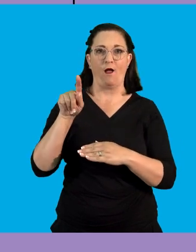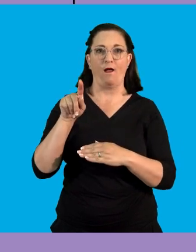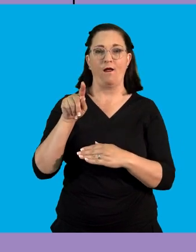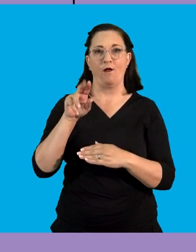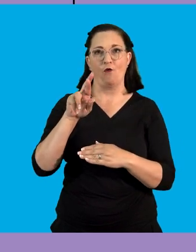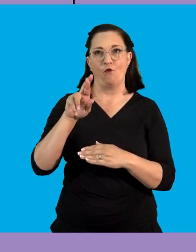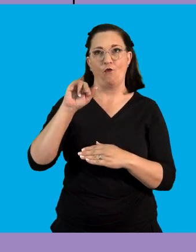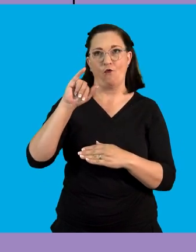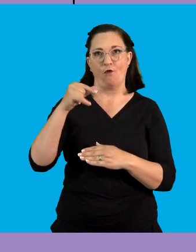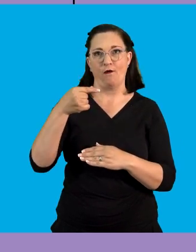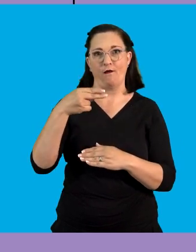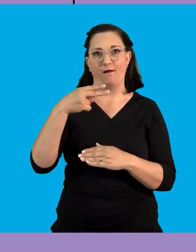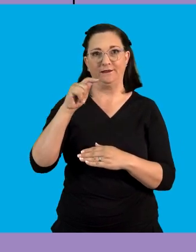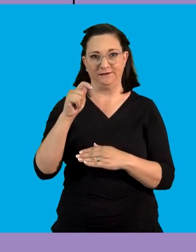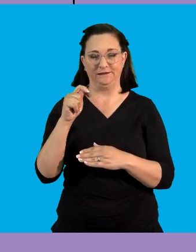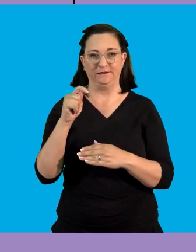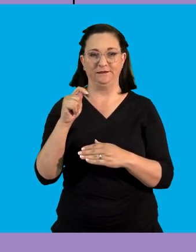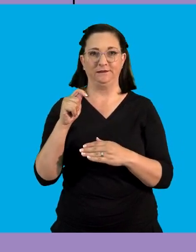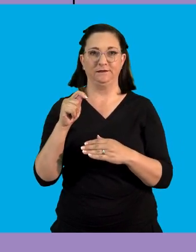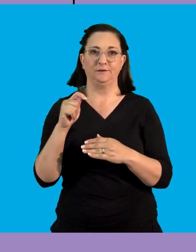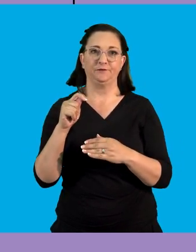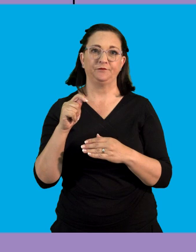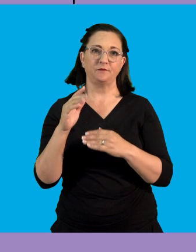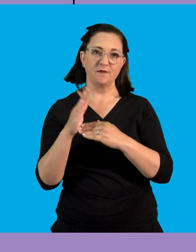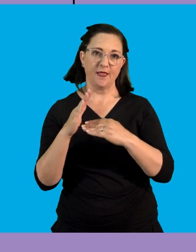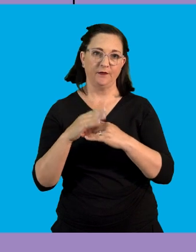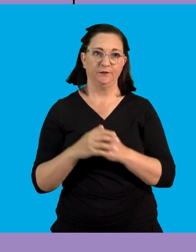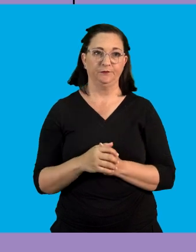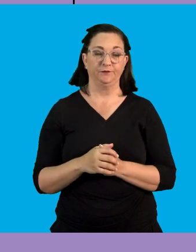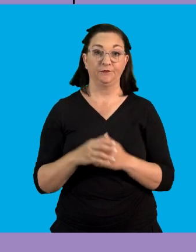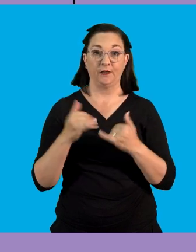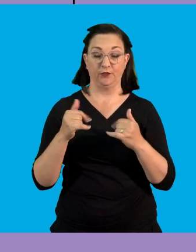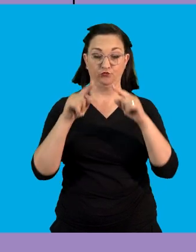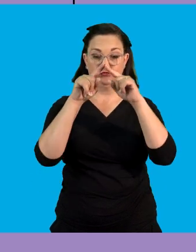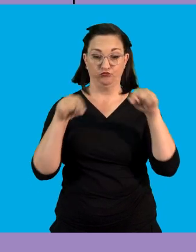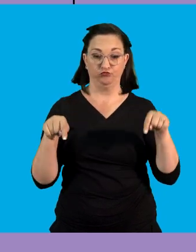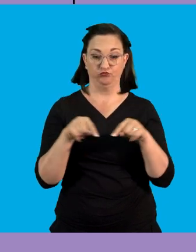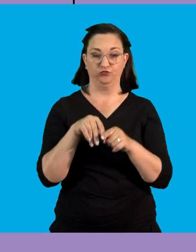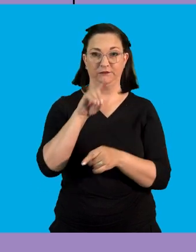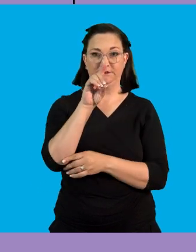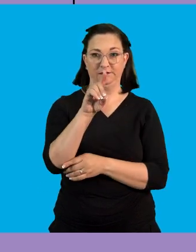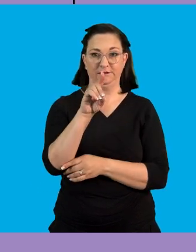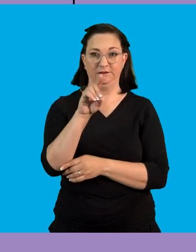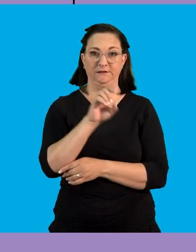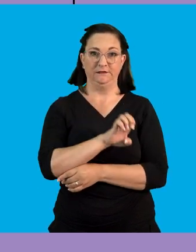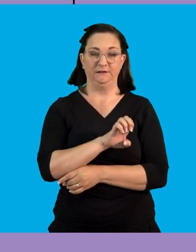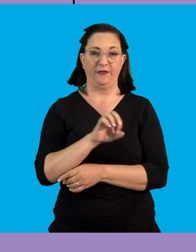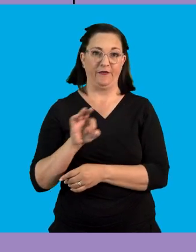pre-knowledge practice, question 1. In triangle DEF, the sides are